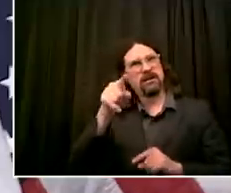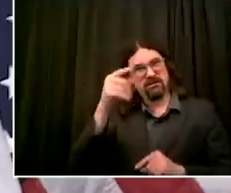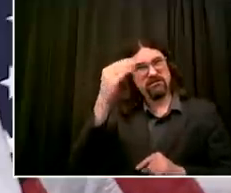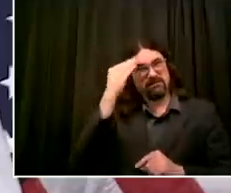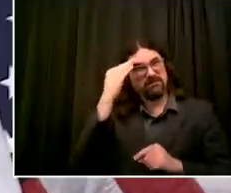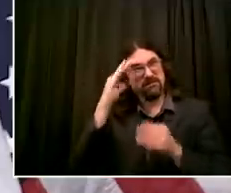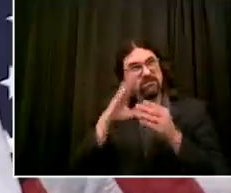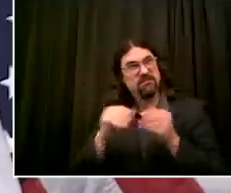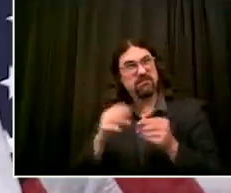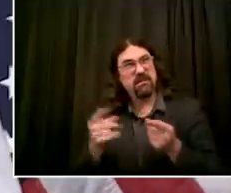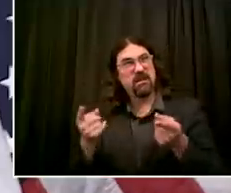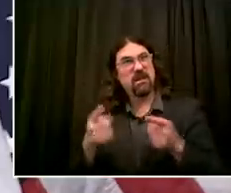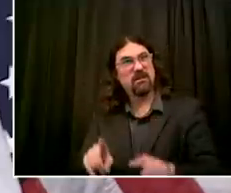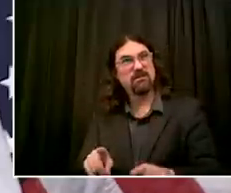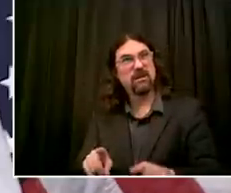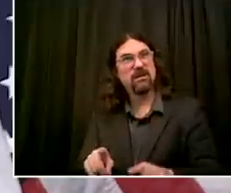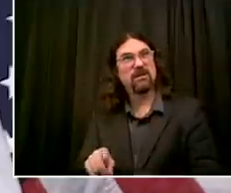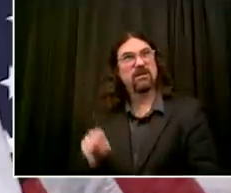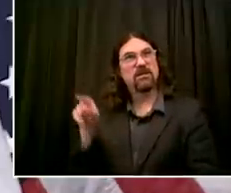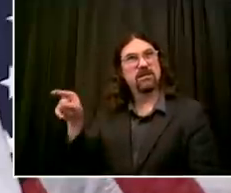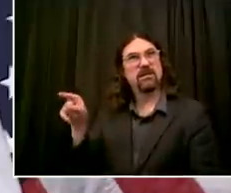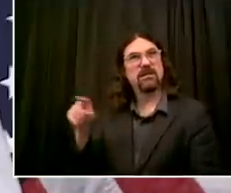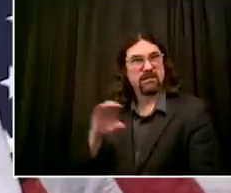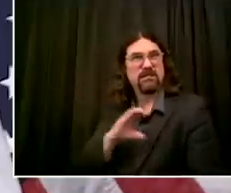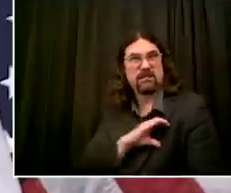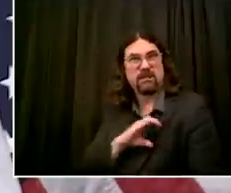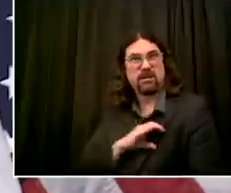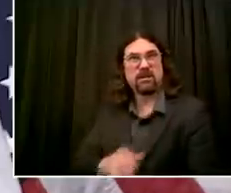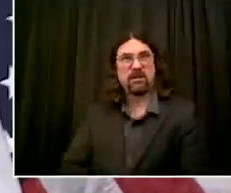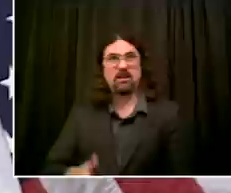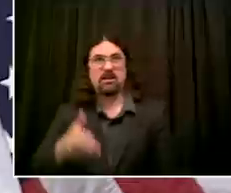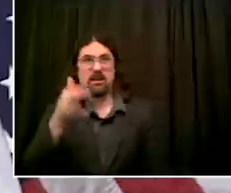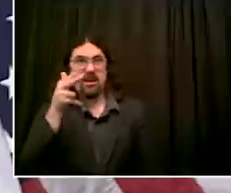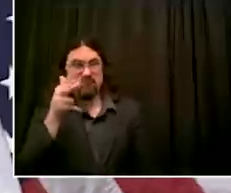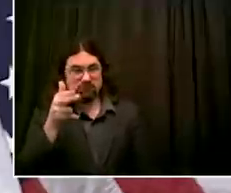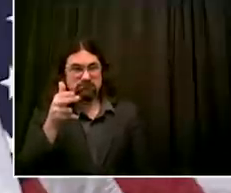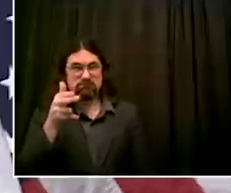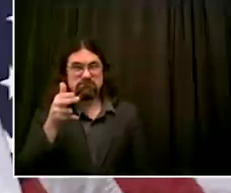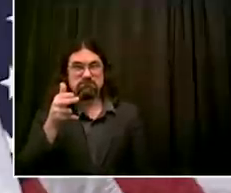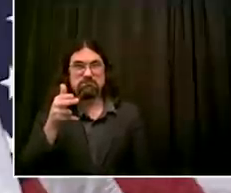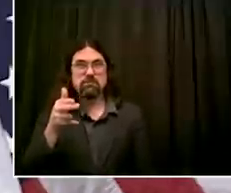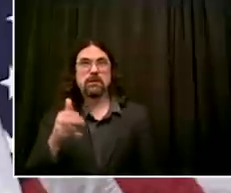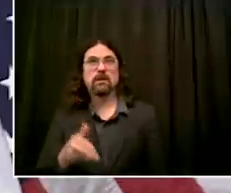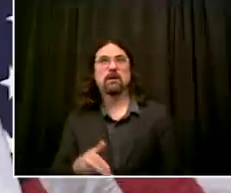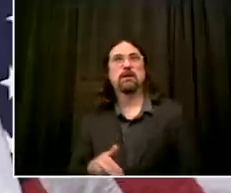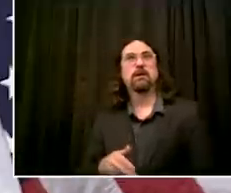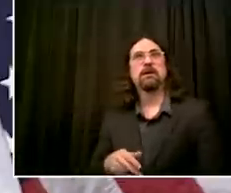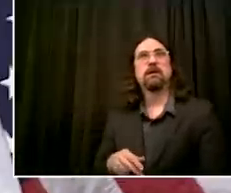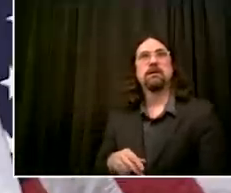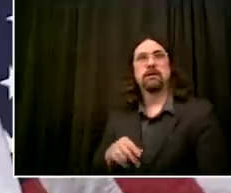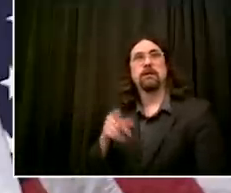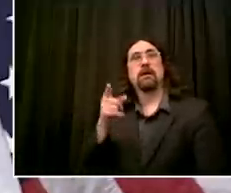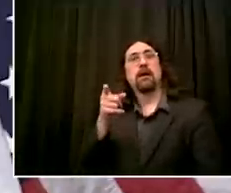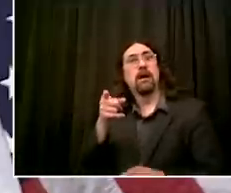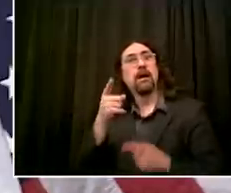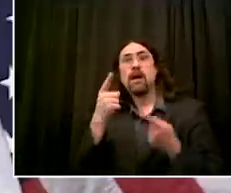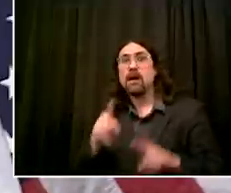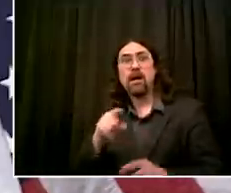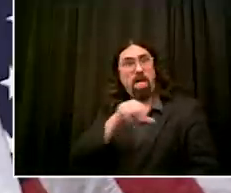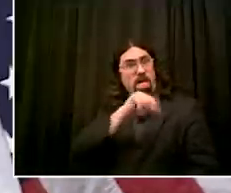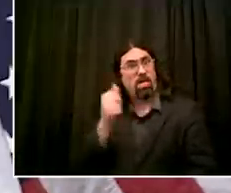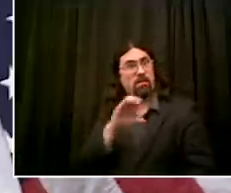Tom, I want to get all the facts. What I saw was very troubling. In the middle of a crisis like this, the last thing you want to